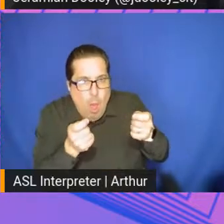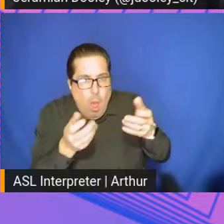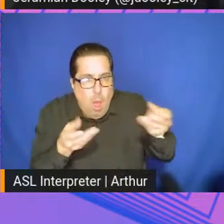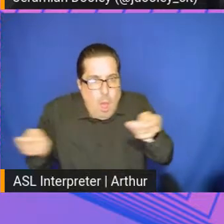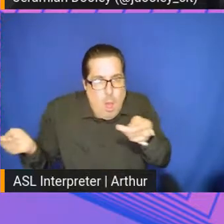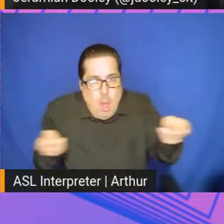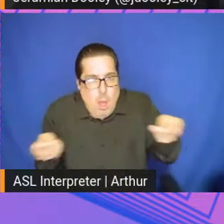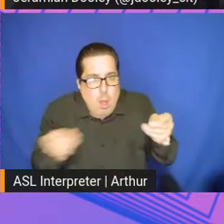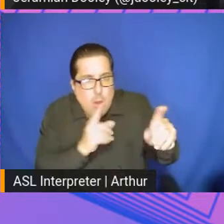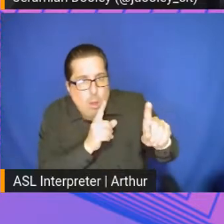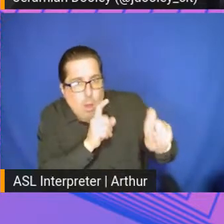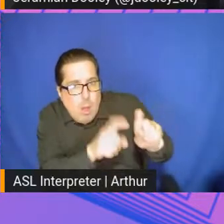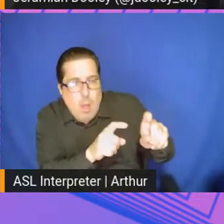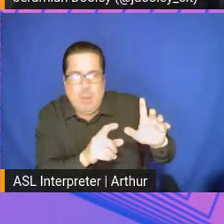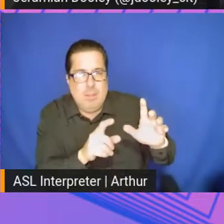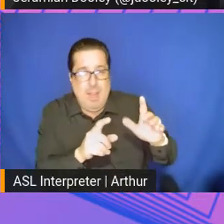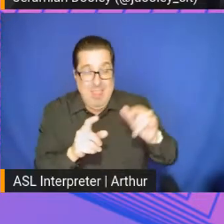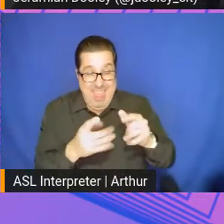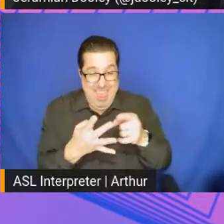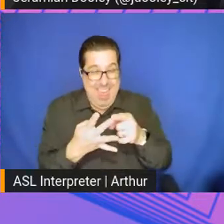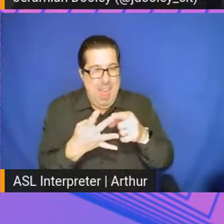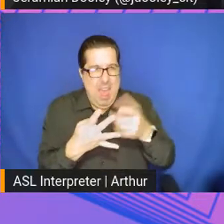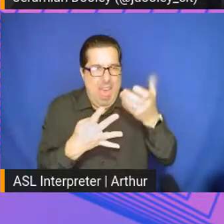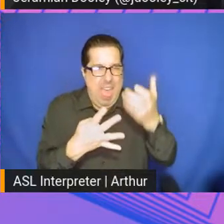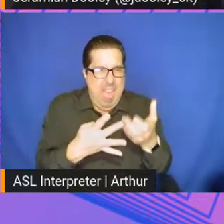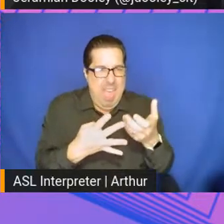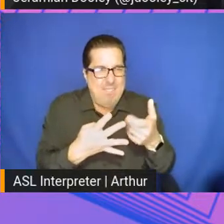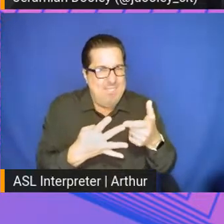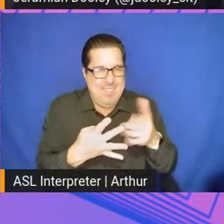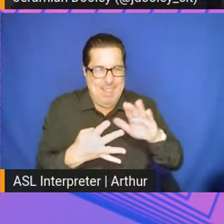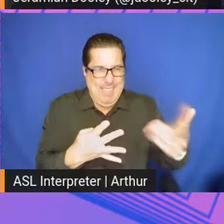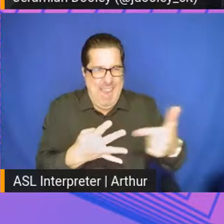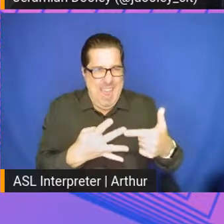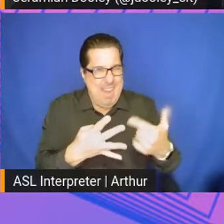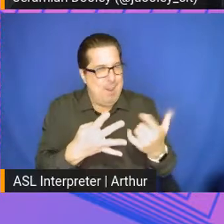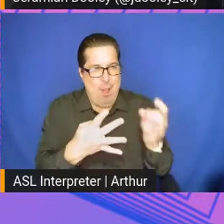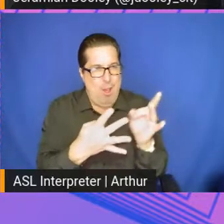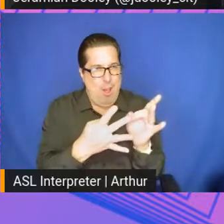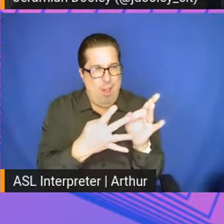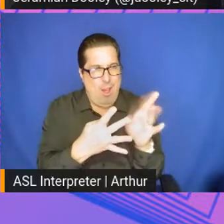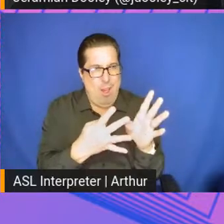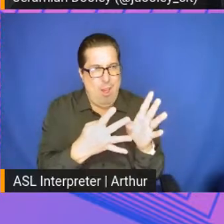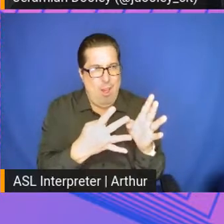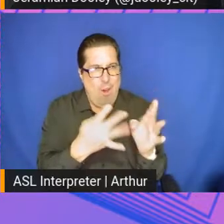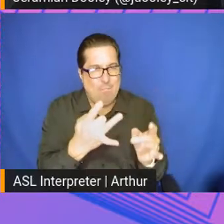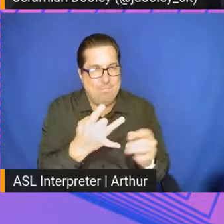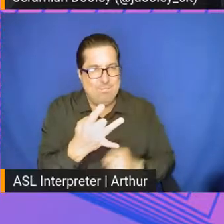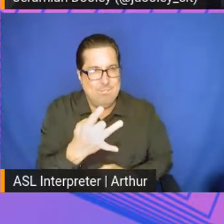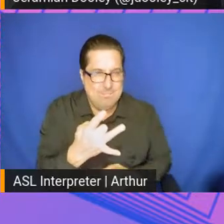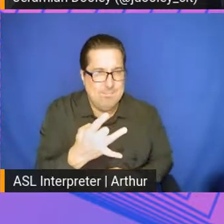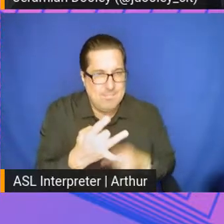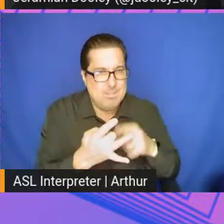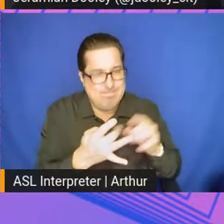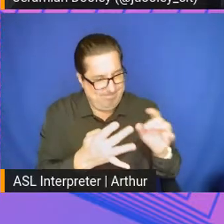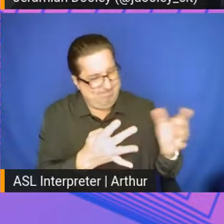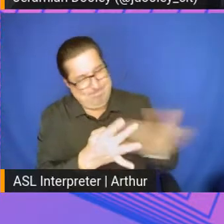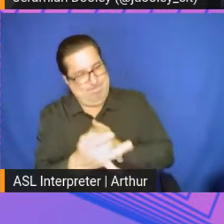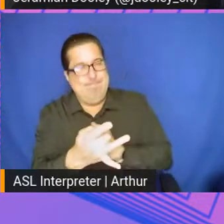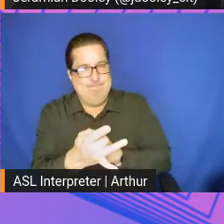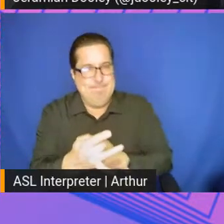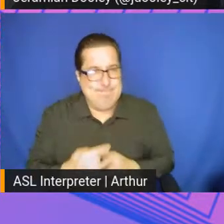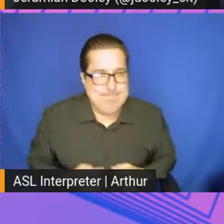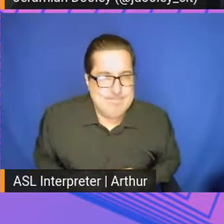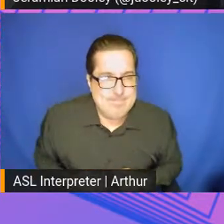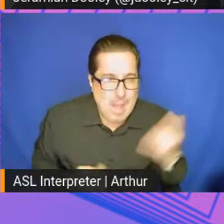trim the dead weight that's out of there. So without any further ado, Let's kick this over to Luke and talk